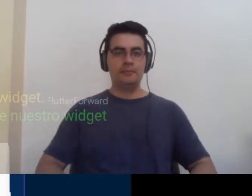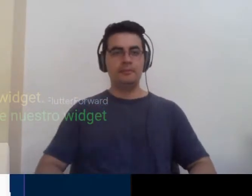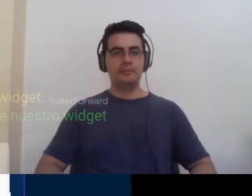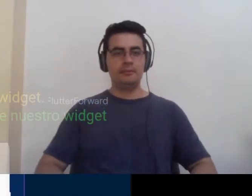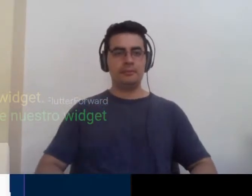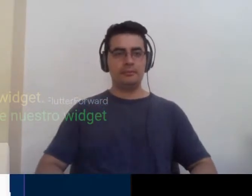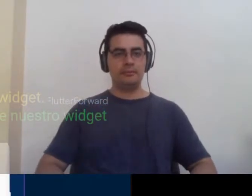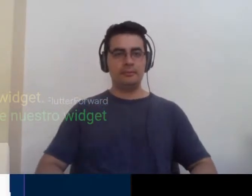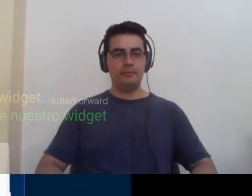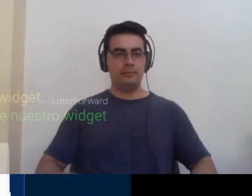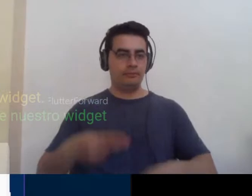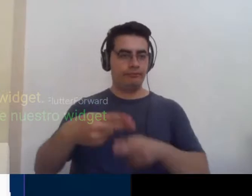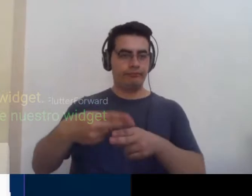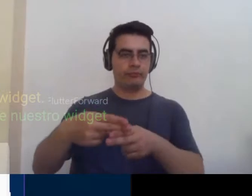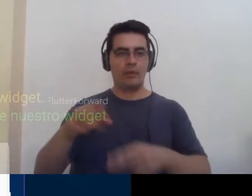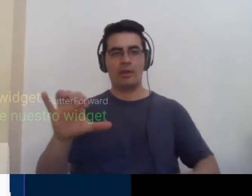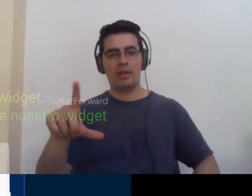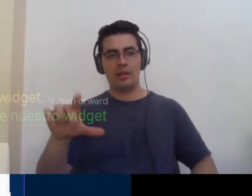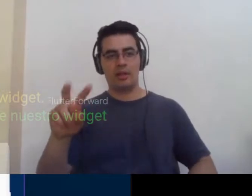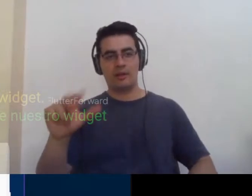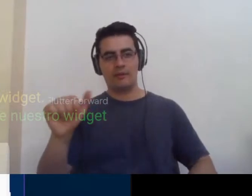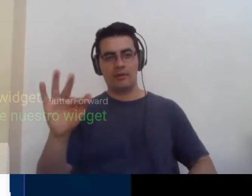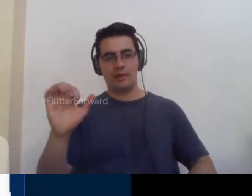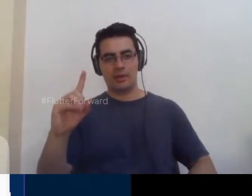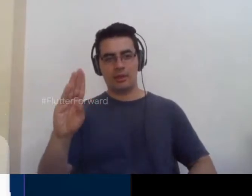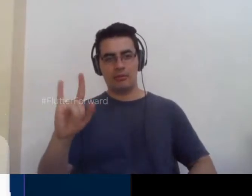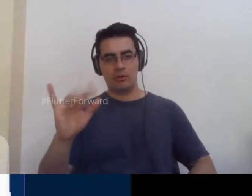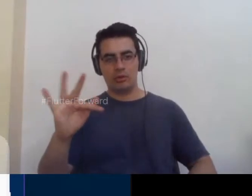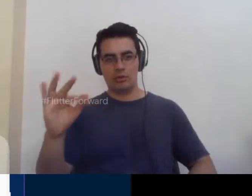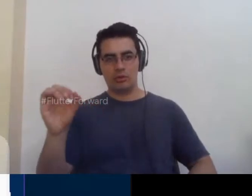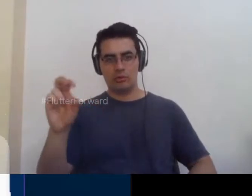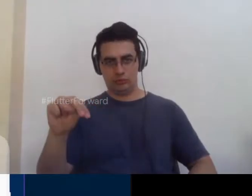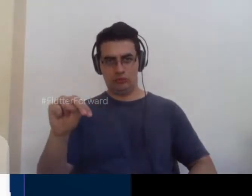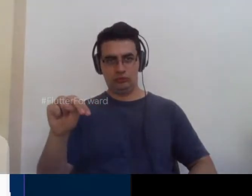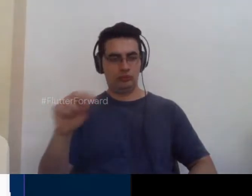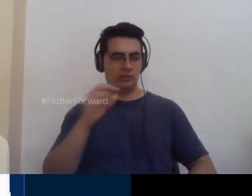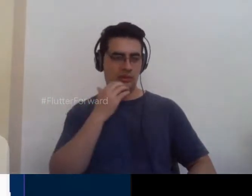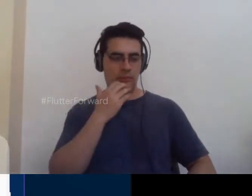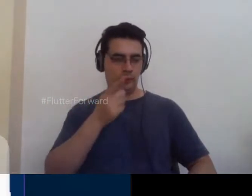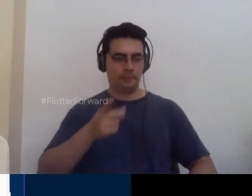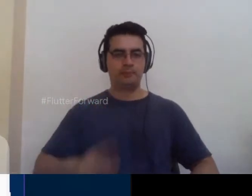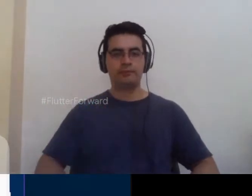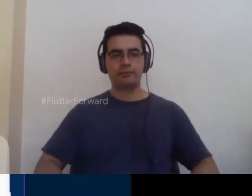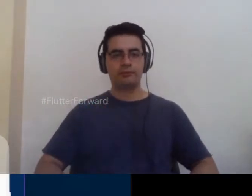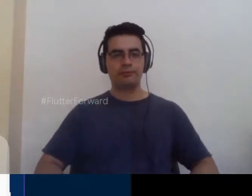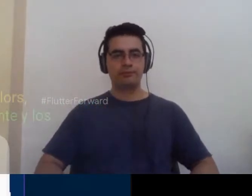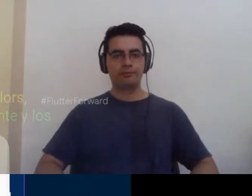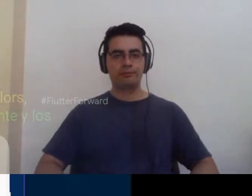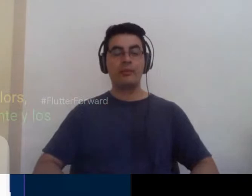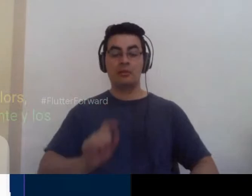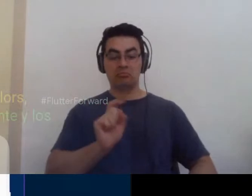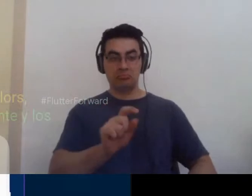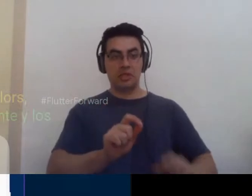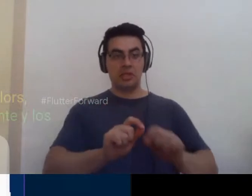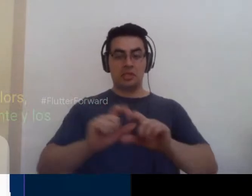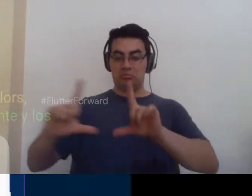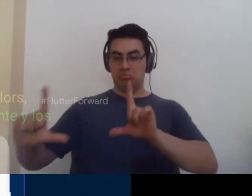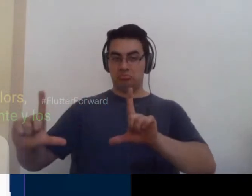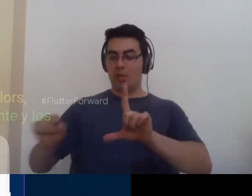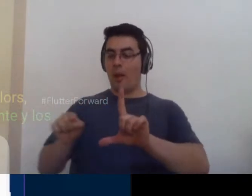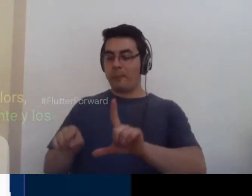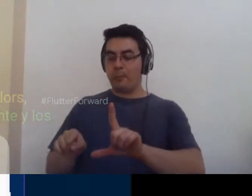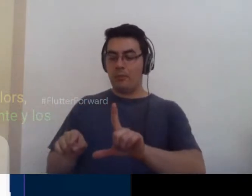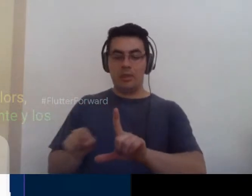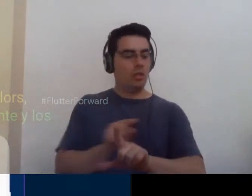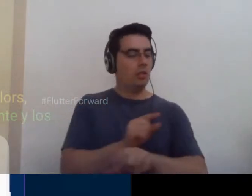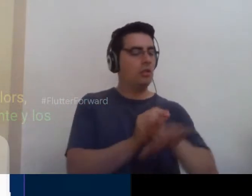button as a child of our column widget. And now we can see it in our app. I think we're off to a good start,